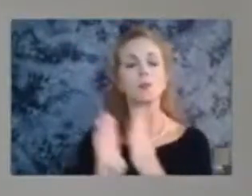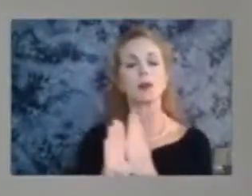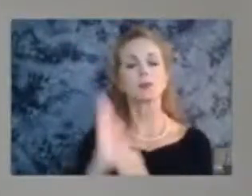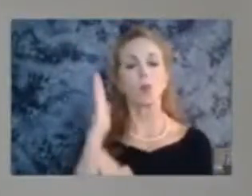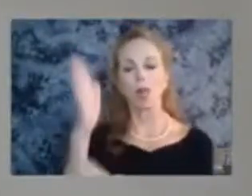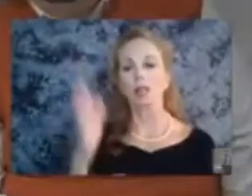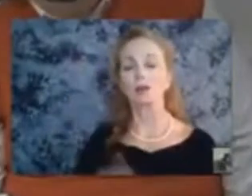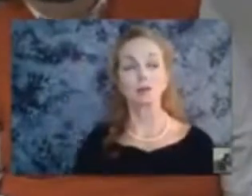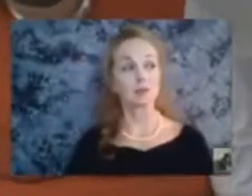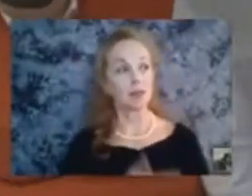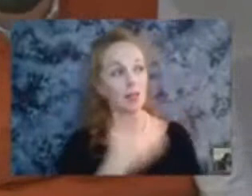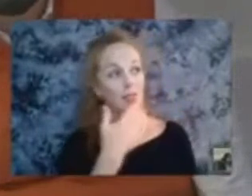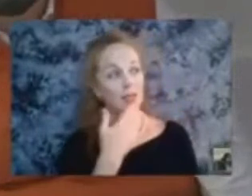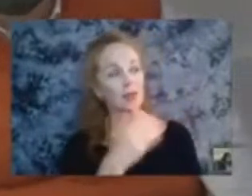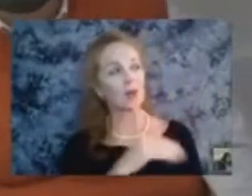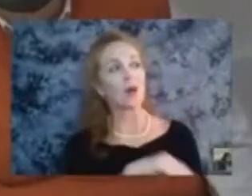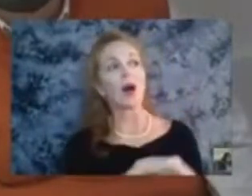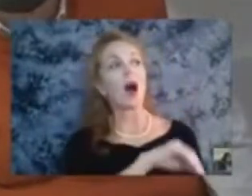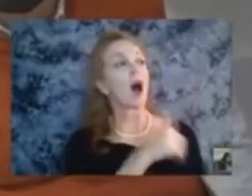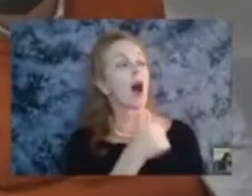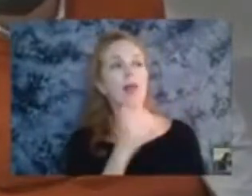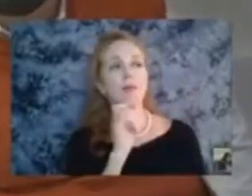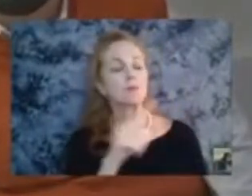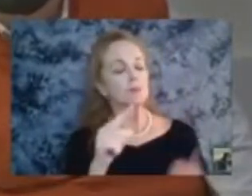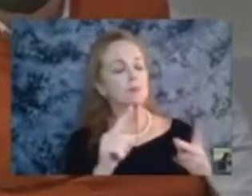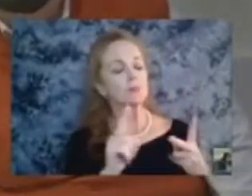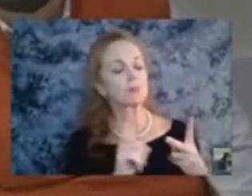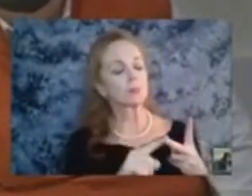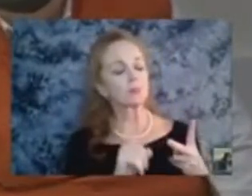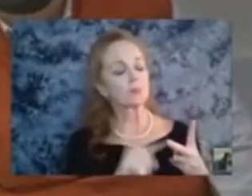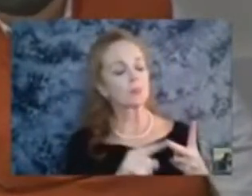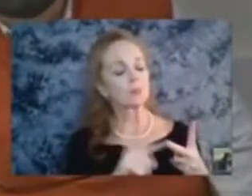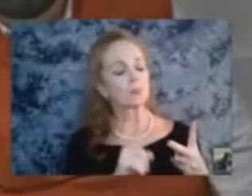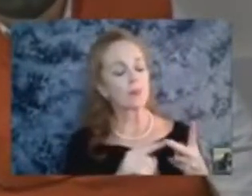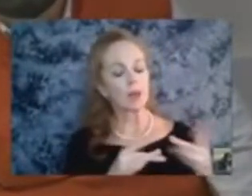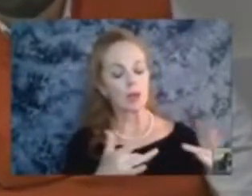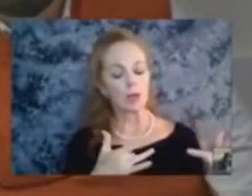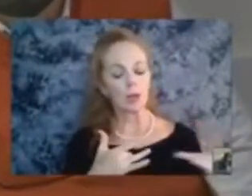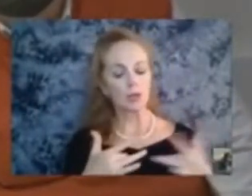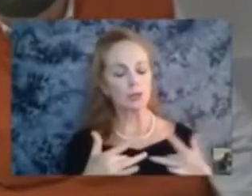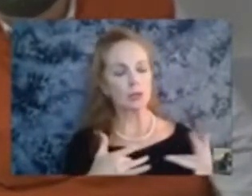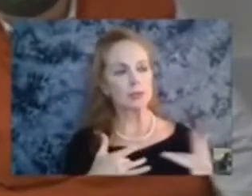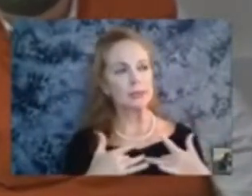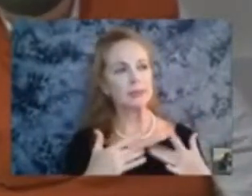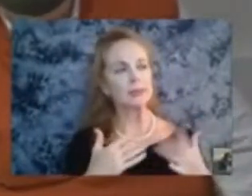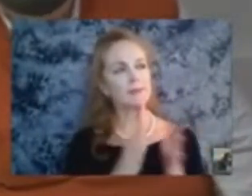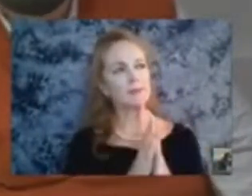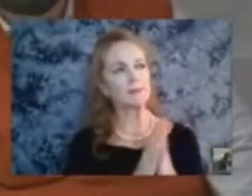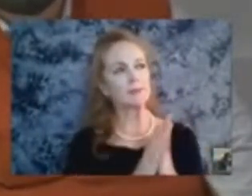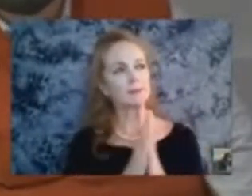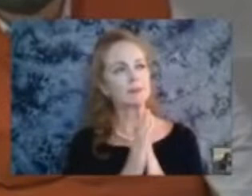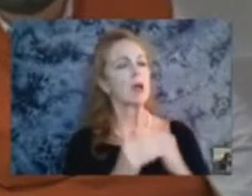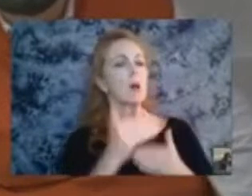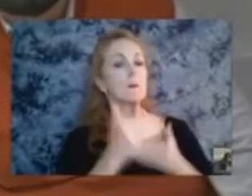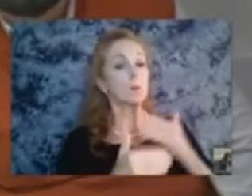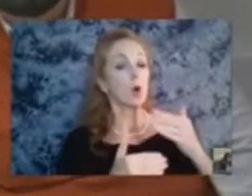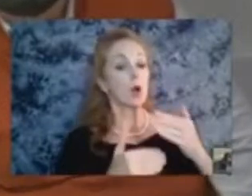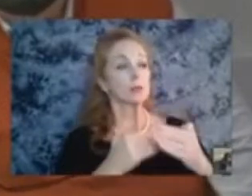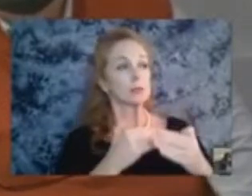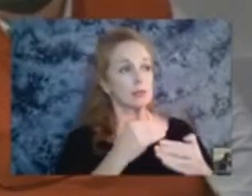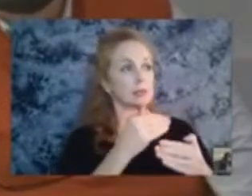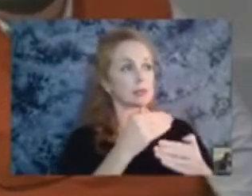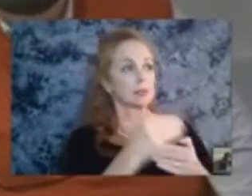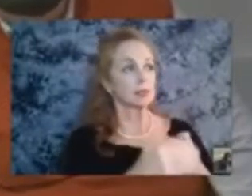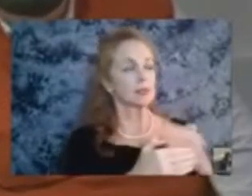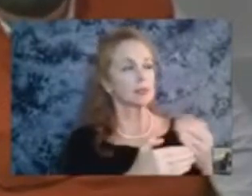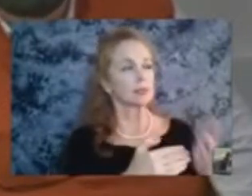Other question I had was concerning in process, what was in process in terms of health